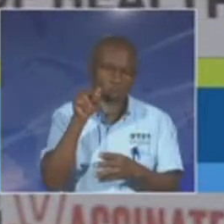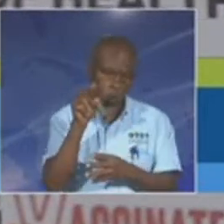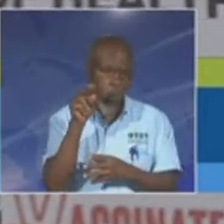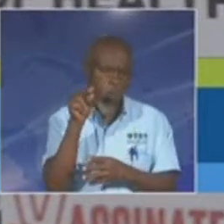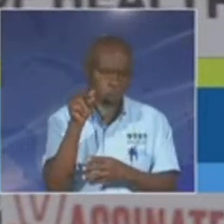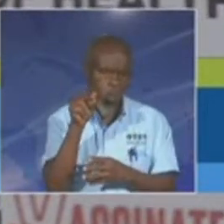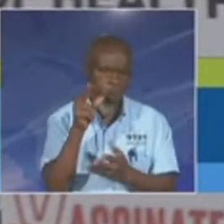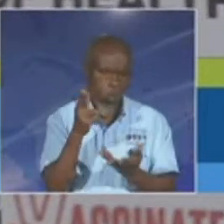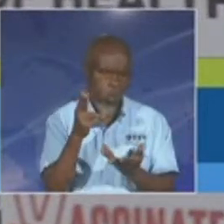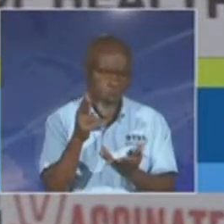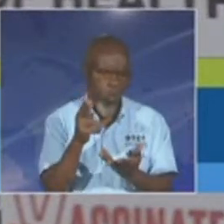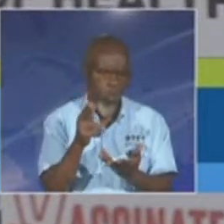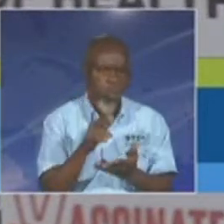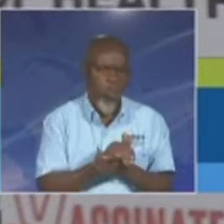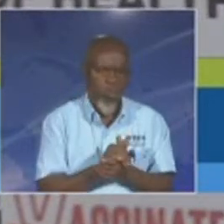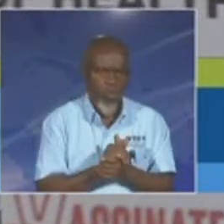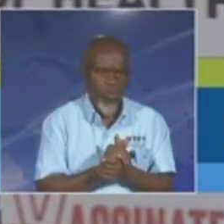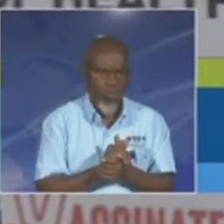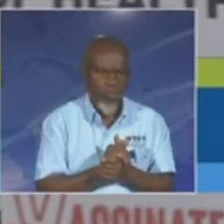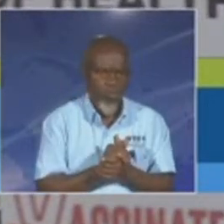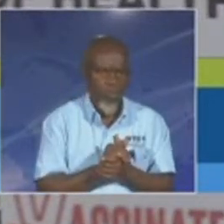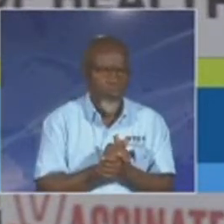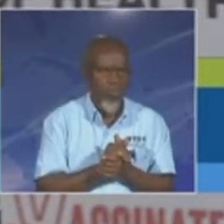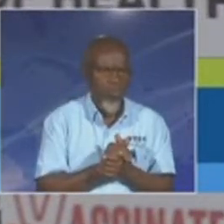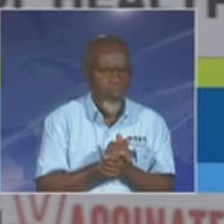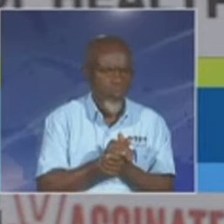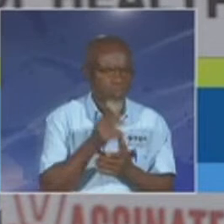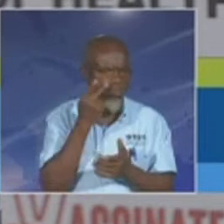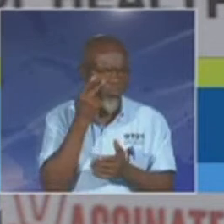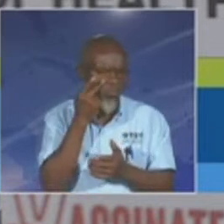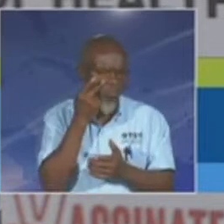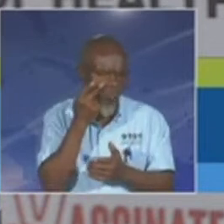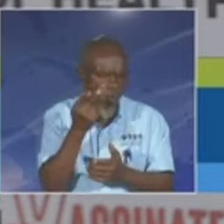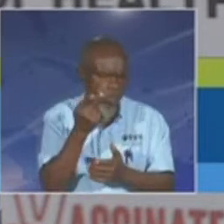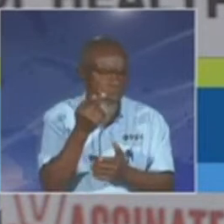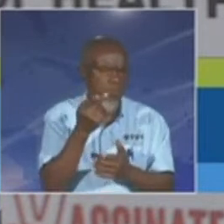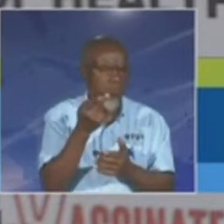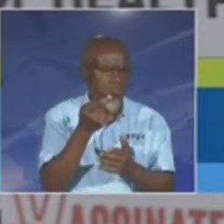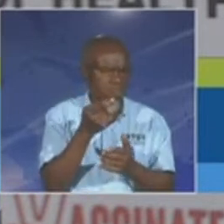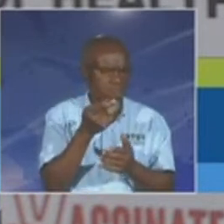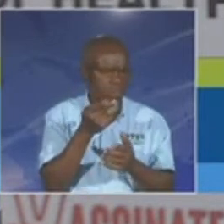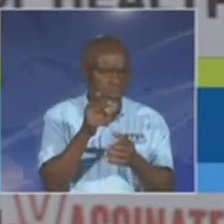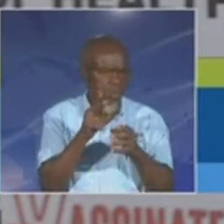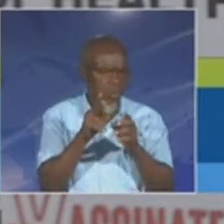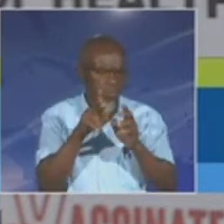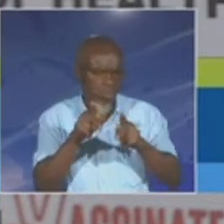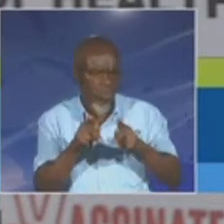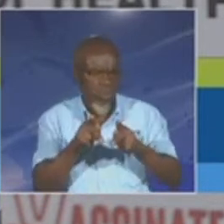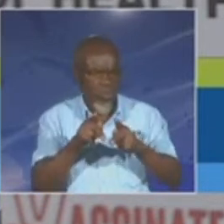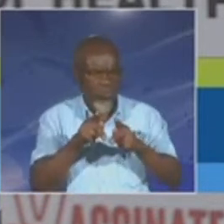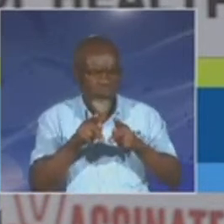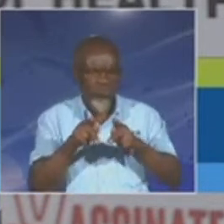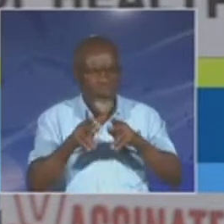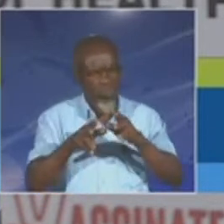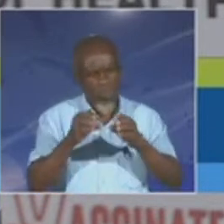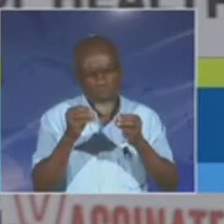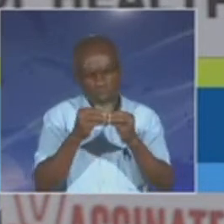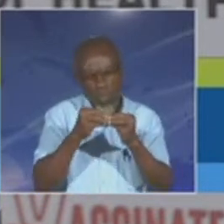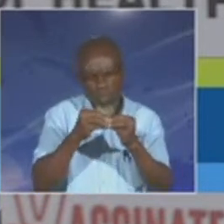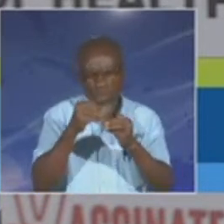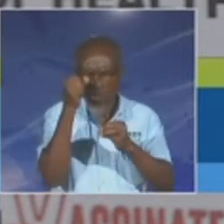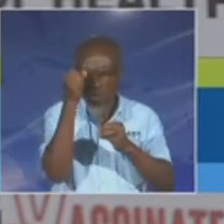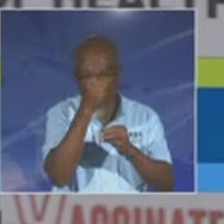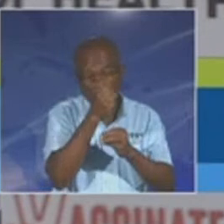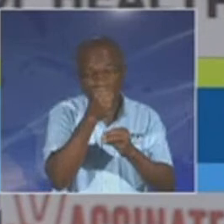be a consistent spectrum of illness presenting to the healthcare facilities. The more severe individuals who